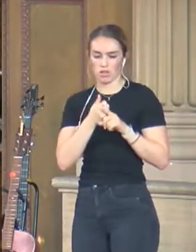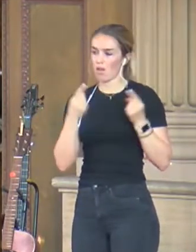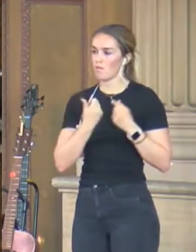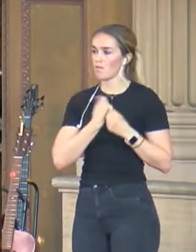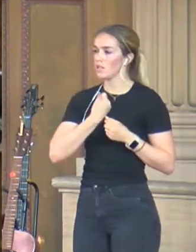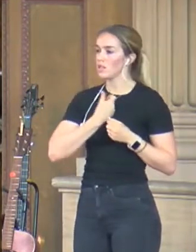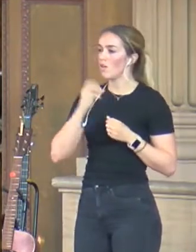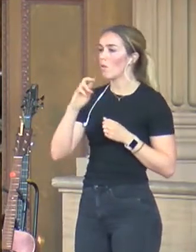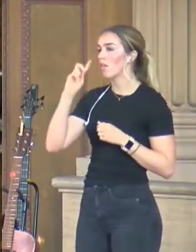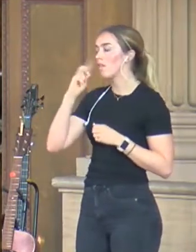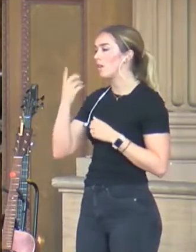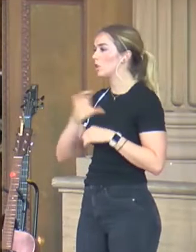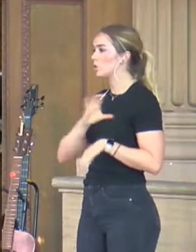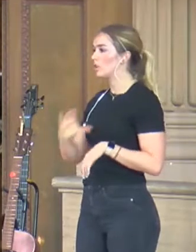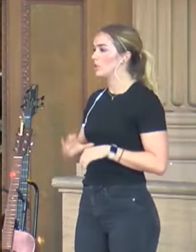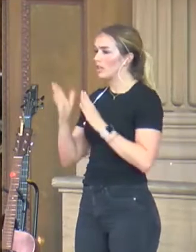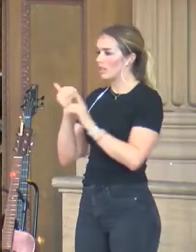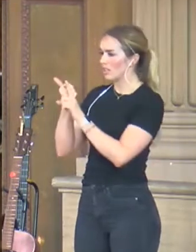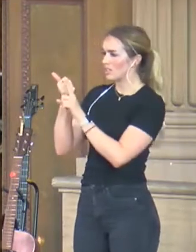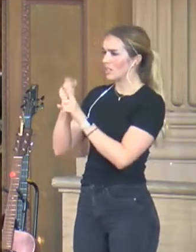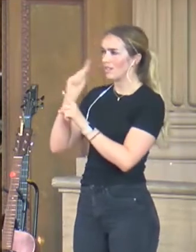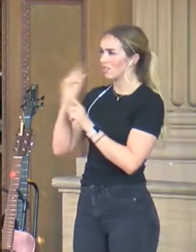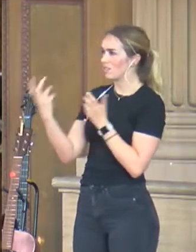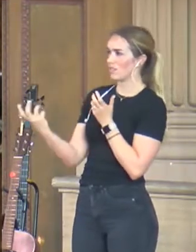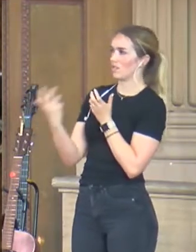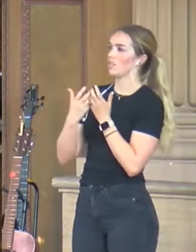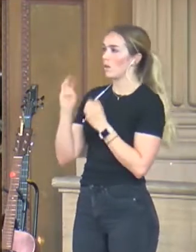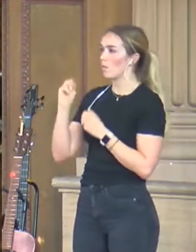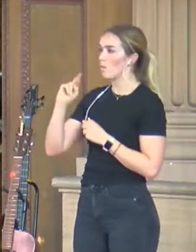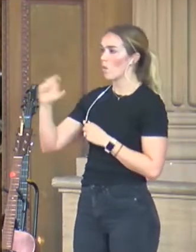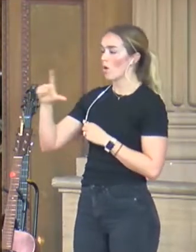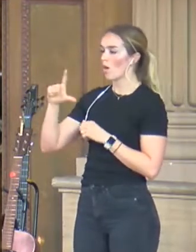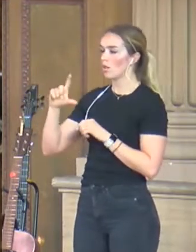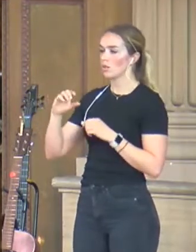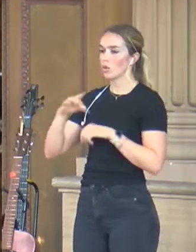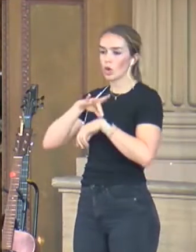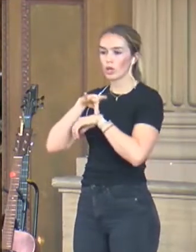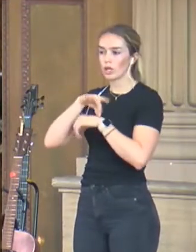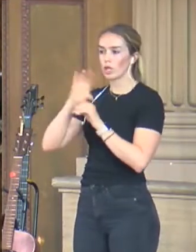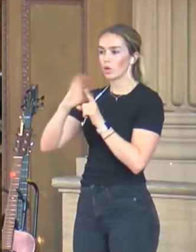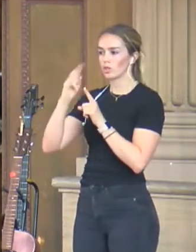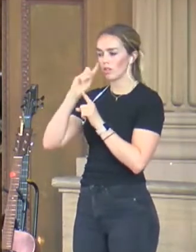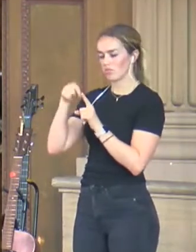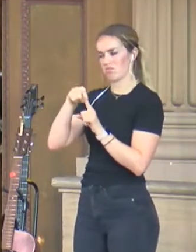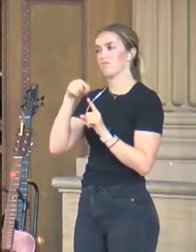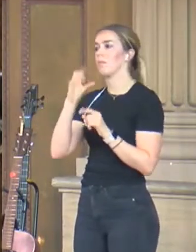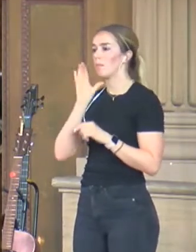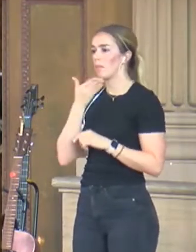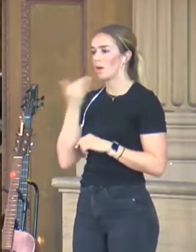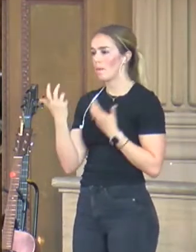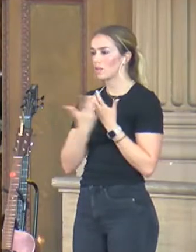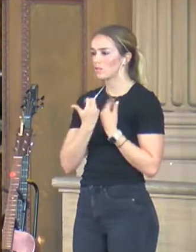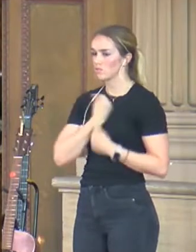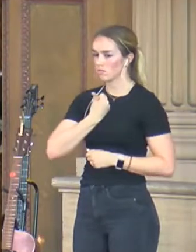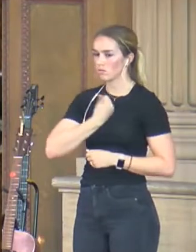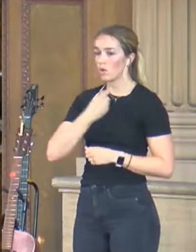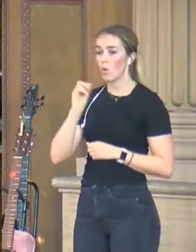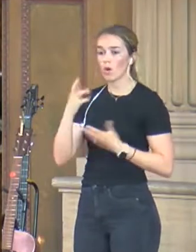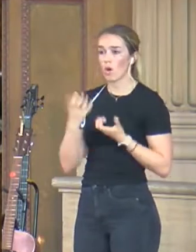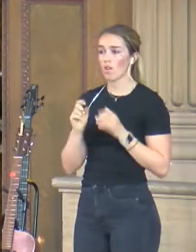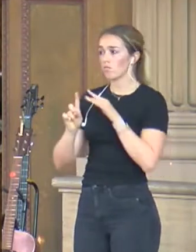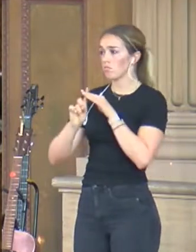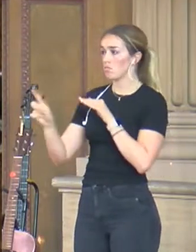Sometimes it's because Christianity doesn't seem to fit the moral values of the culture around them. And they chose the culture. Sometimes they just desire to